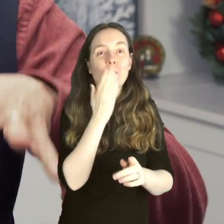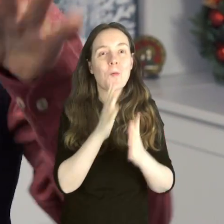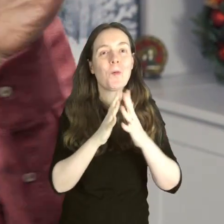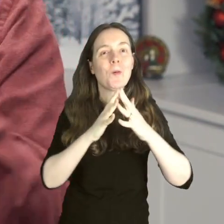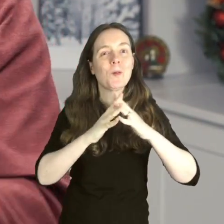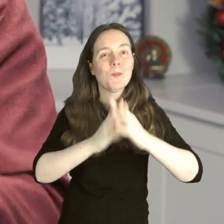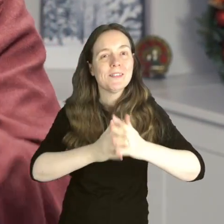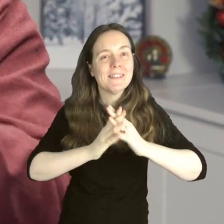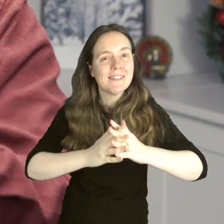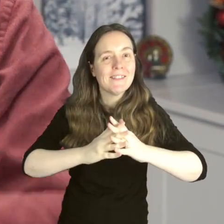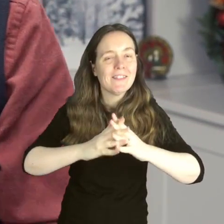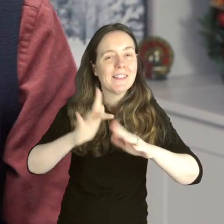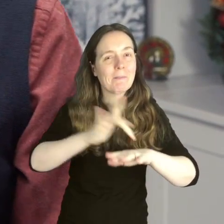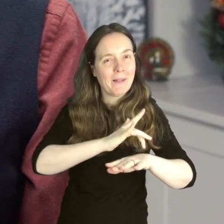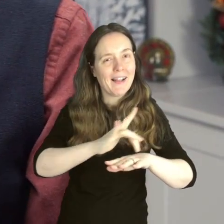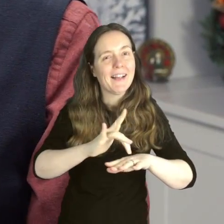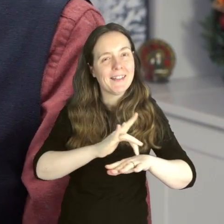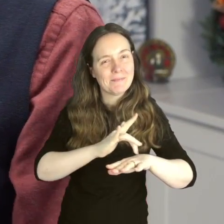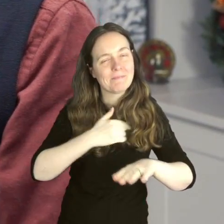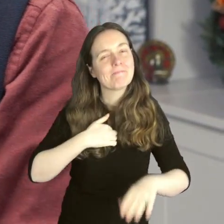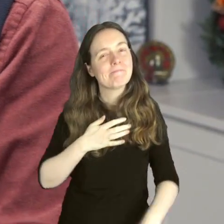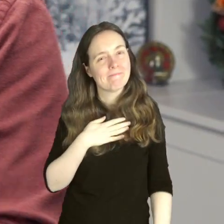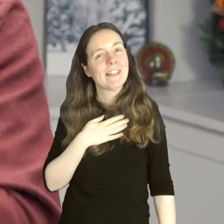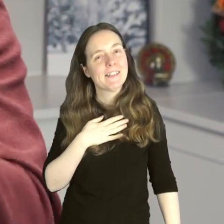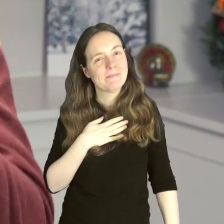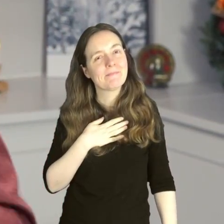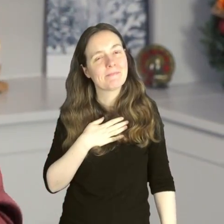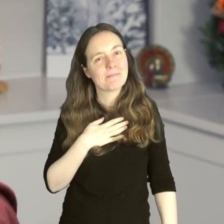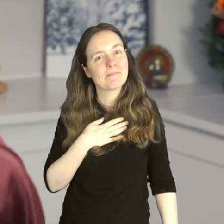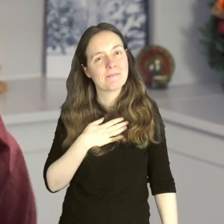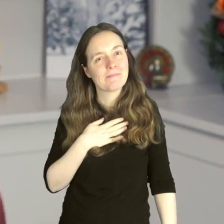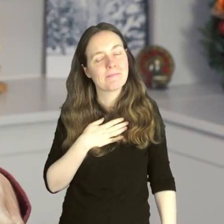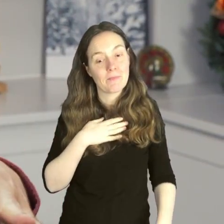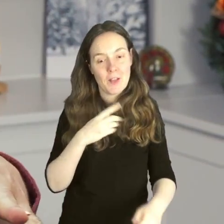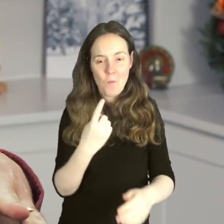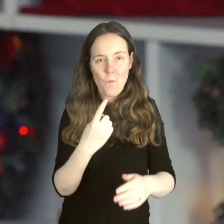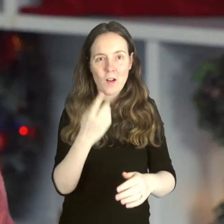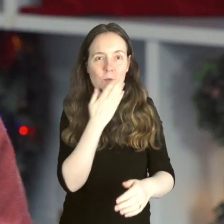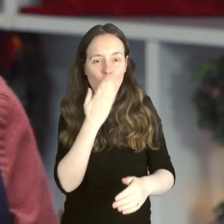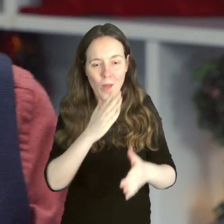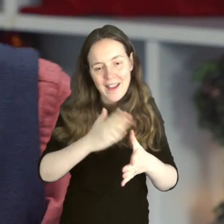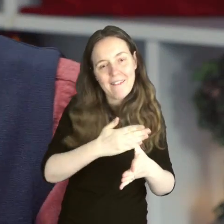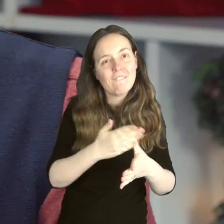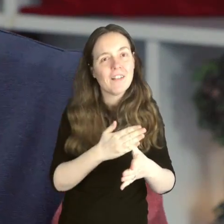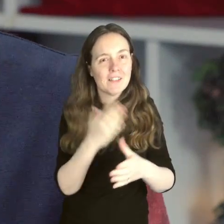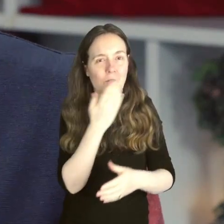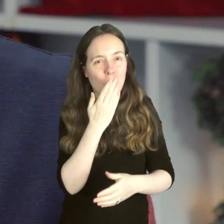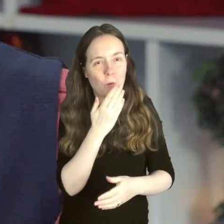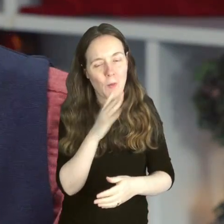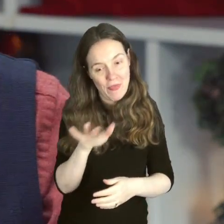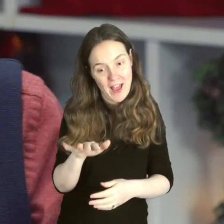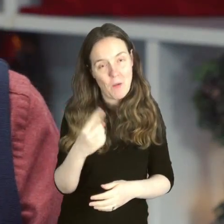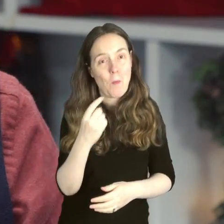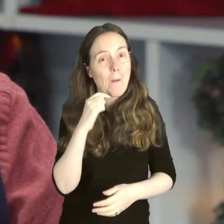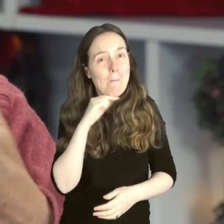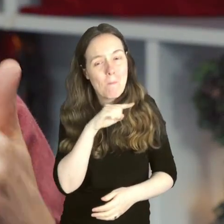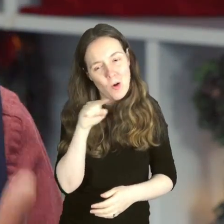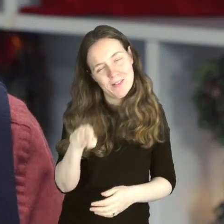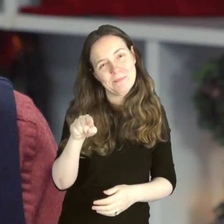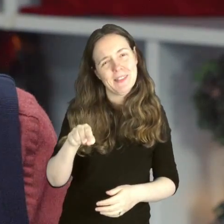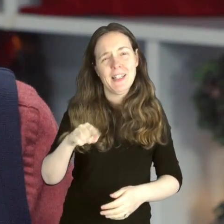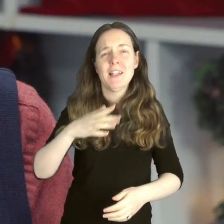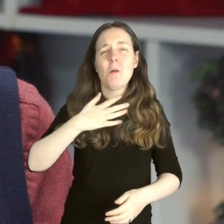school nativity plays. And there was one infant school where there was one boy who